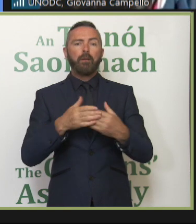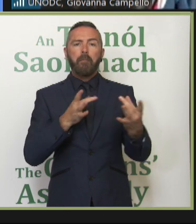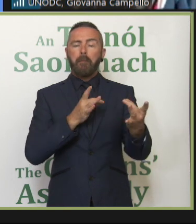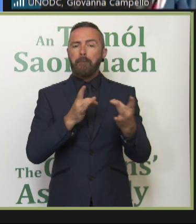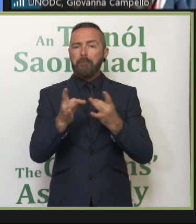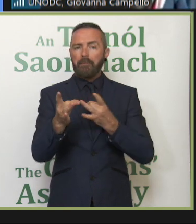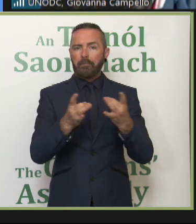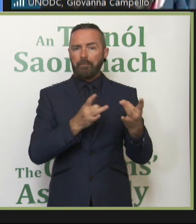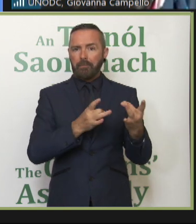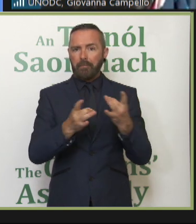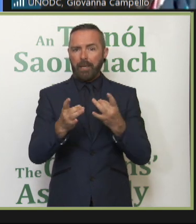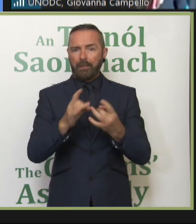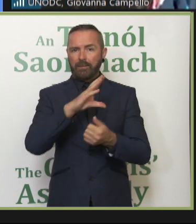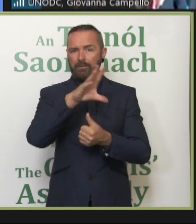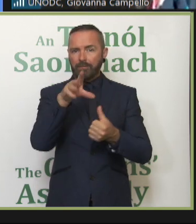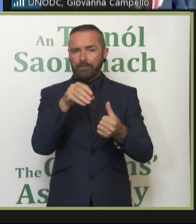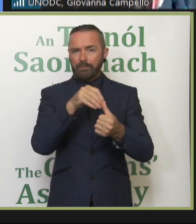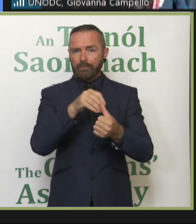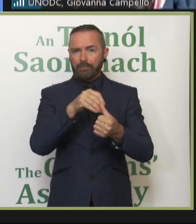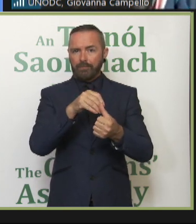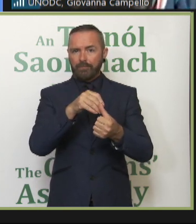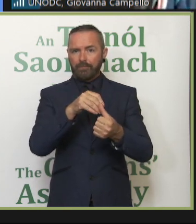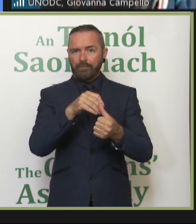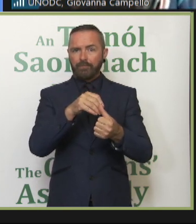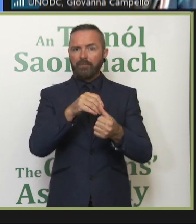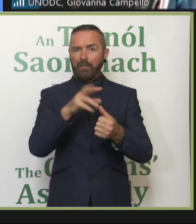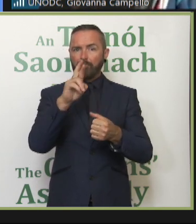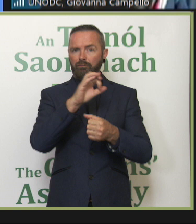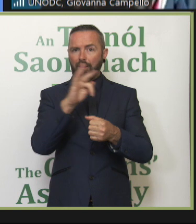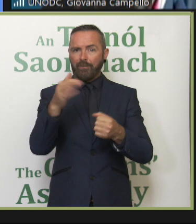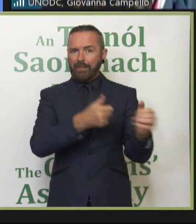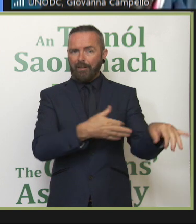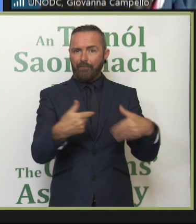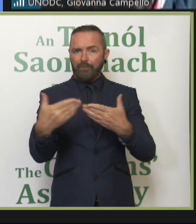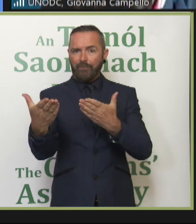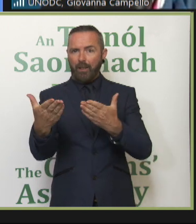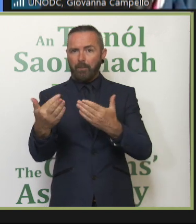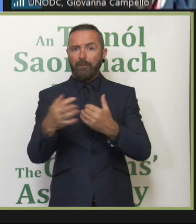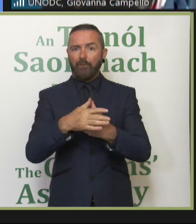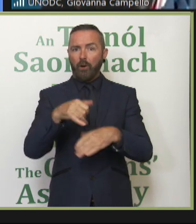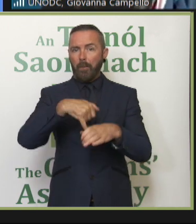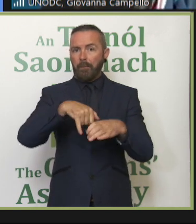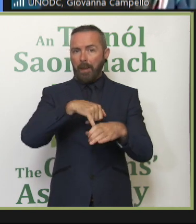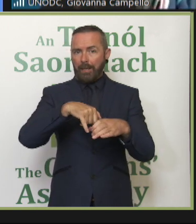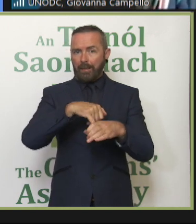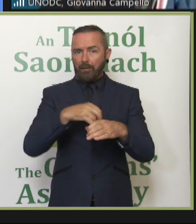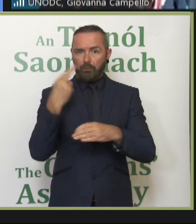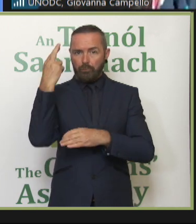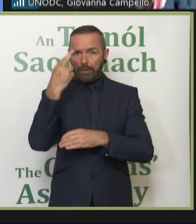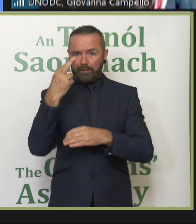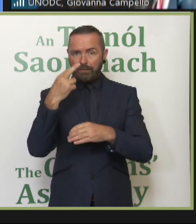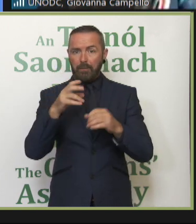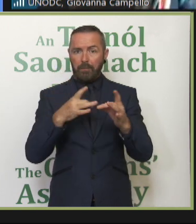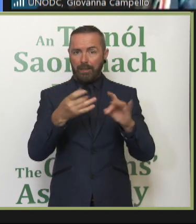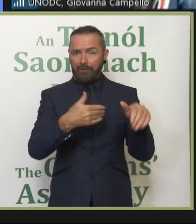making certain psychoactive substances available for the medical purposes that they are recognized for.